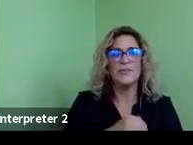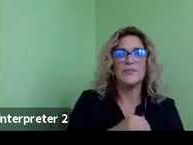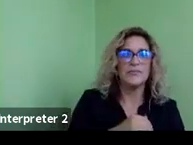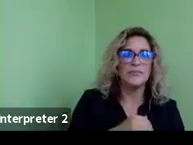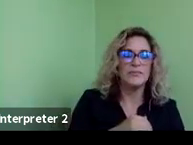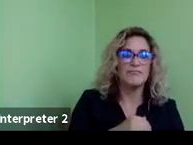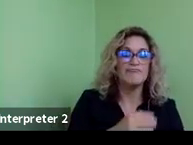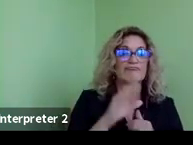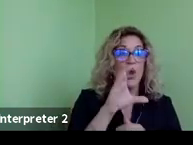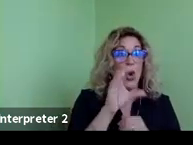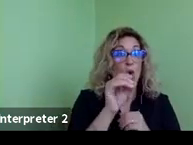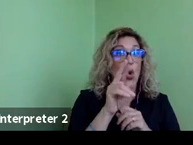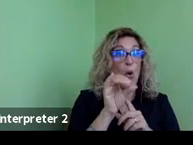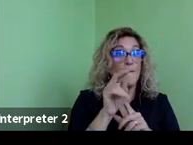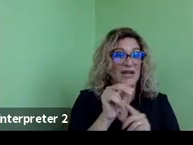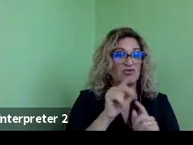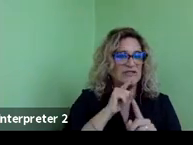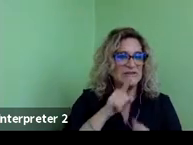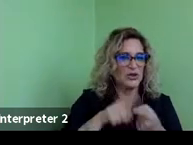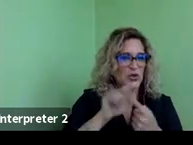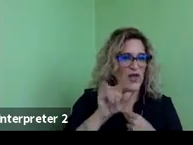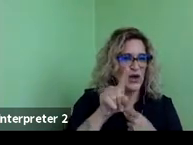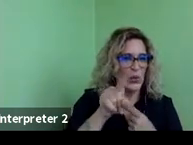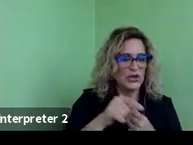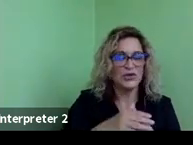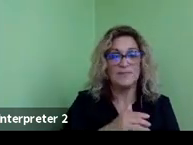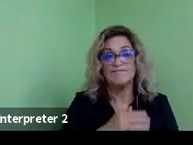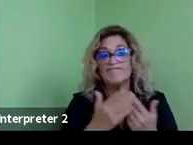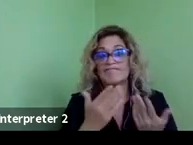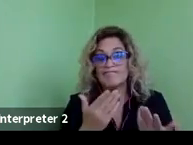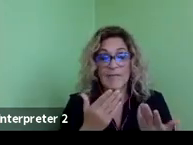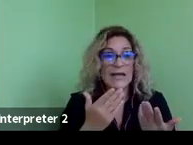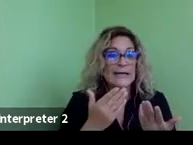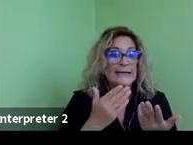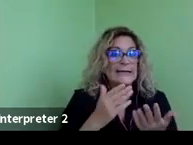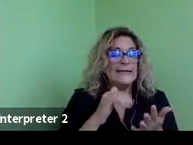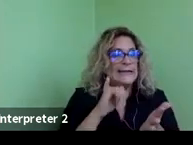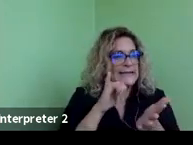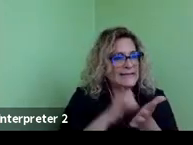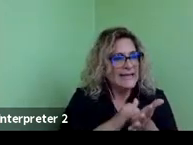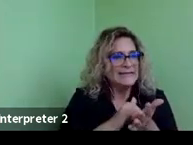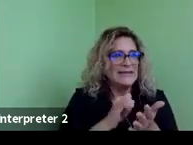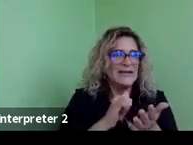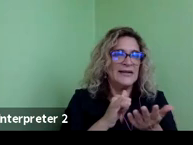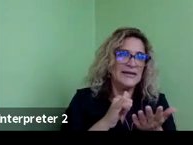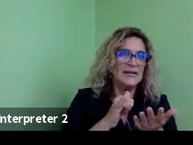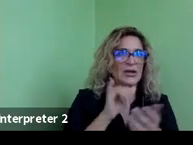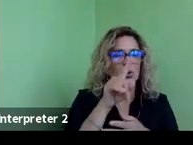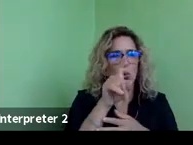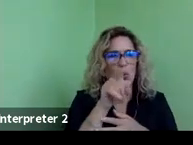again, if they don't receive VAWA funding, that's going to be kind of a separate